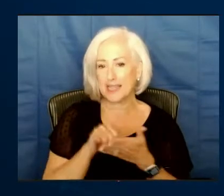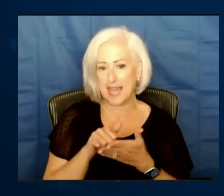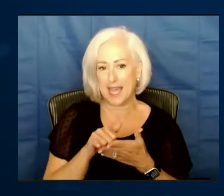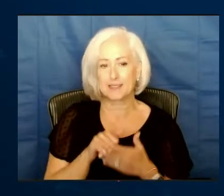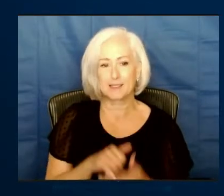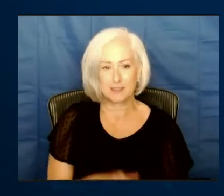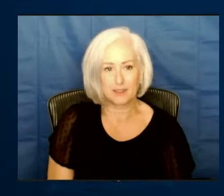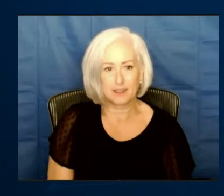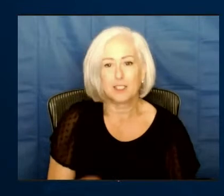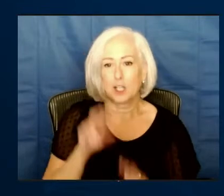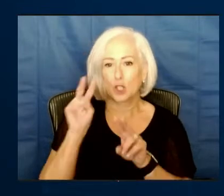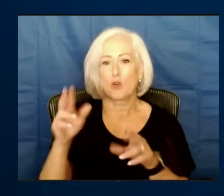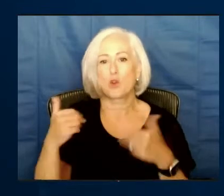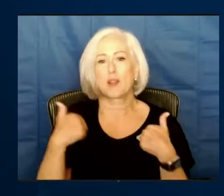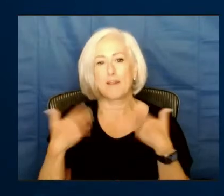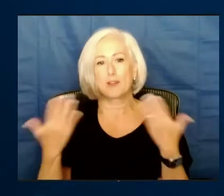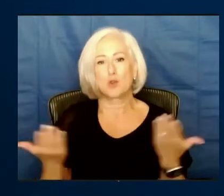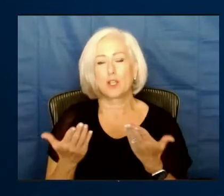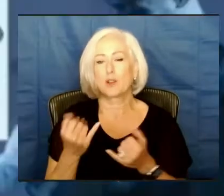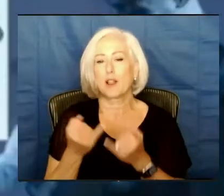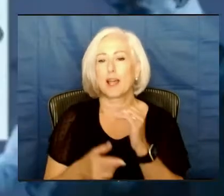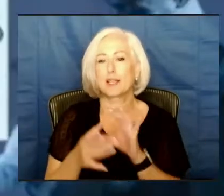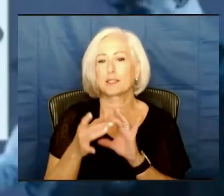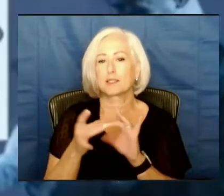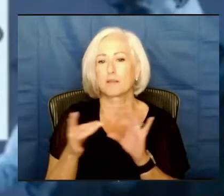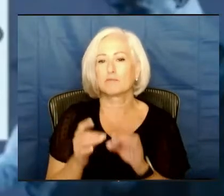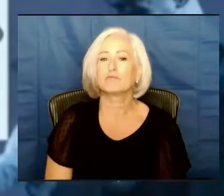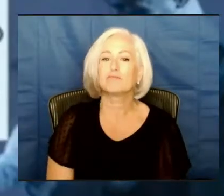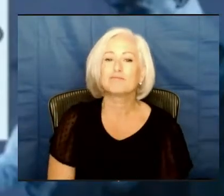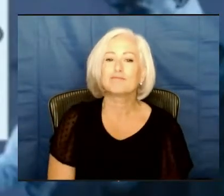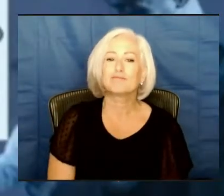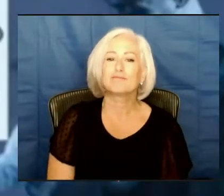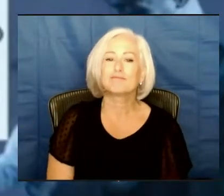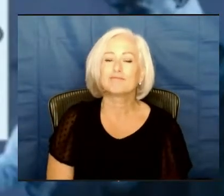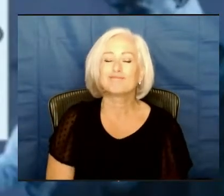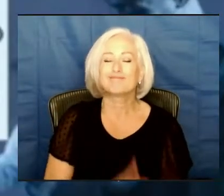forward to having you back. Final thoughts. It's always a great honor